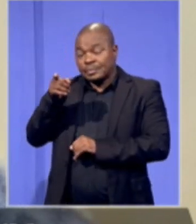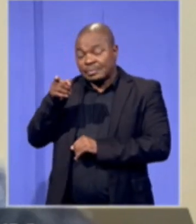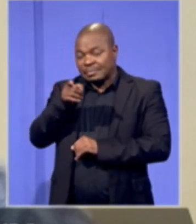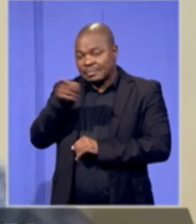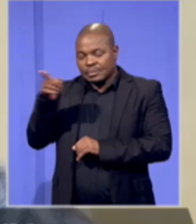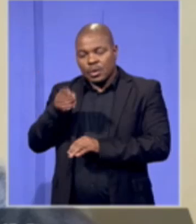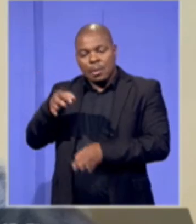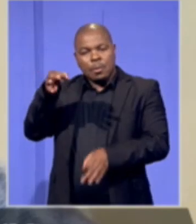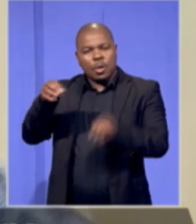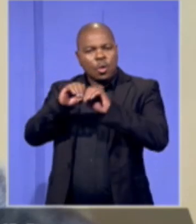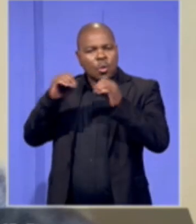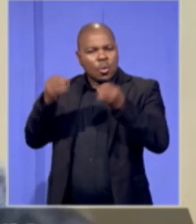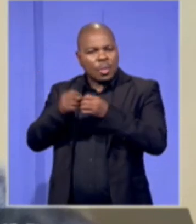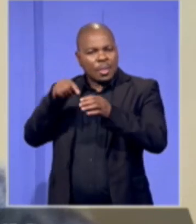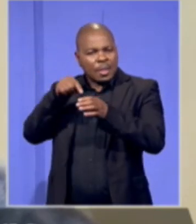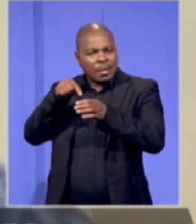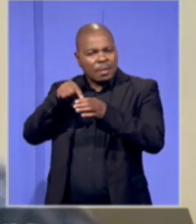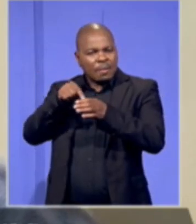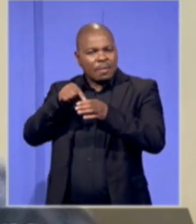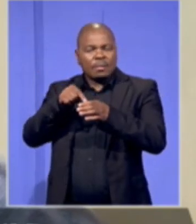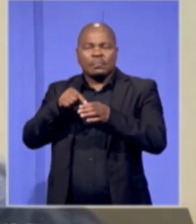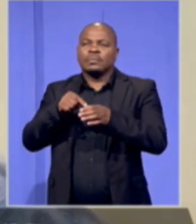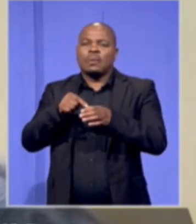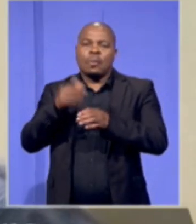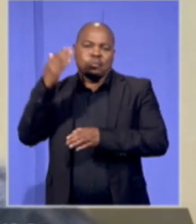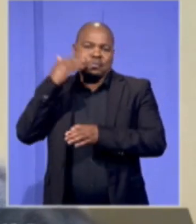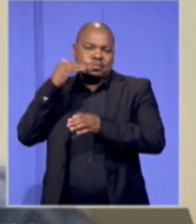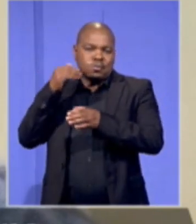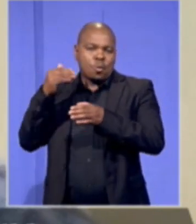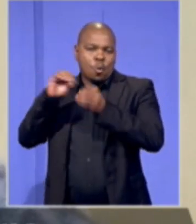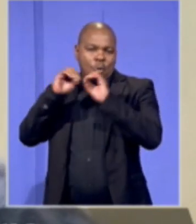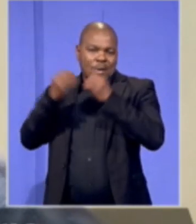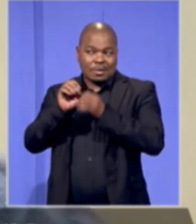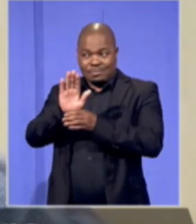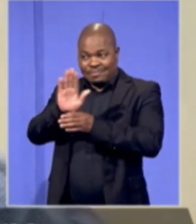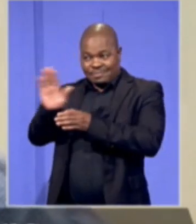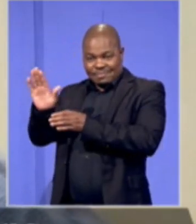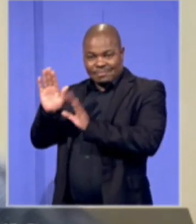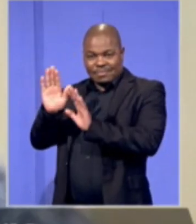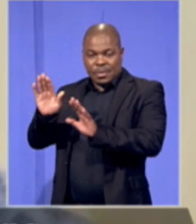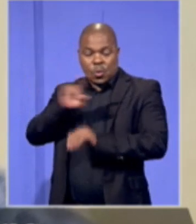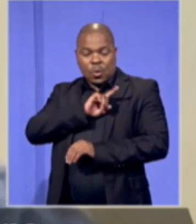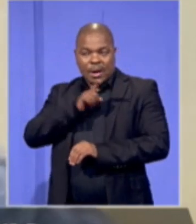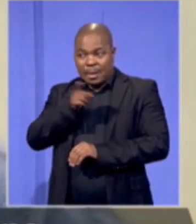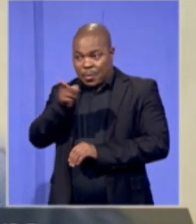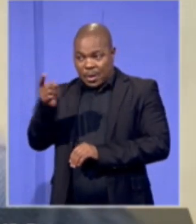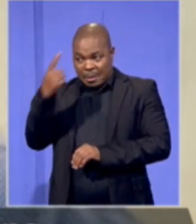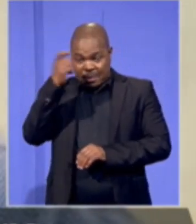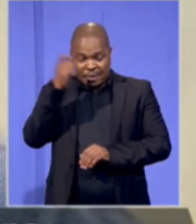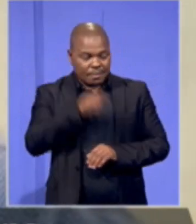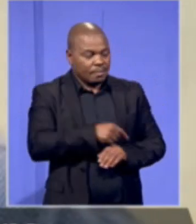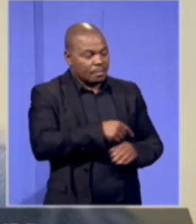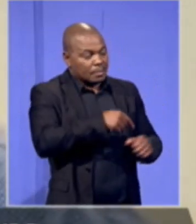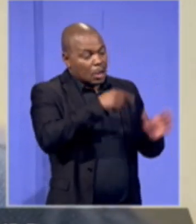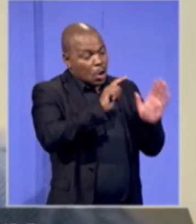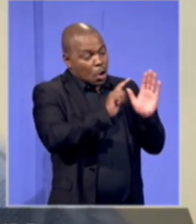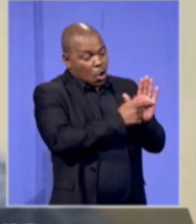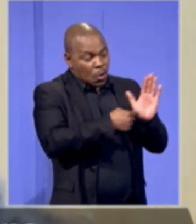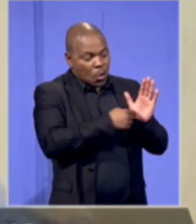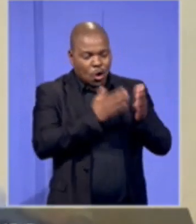hore ke mekga ya ba basweu ba ile hore ba bona ile hore molao ona o tlo thunthetsa ditokelo tsa